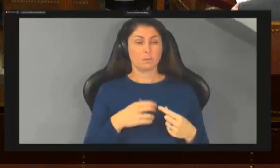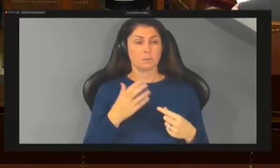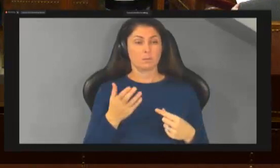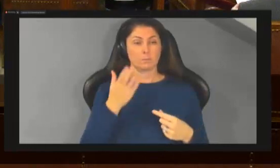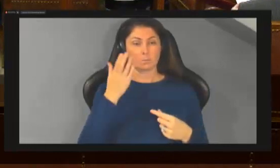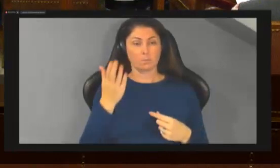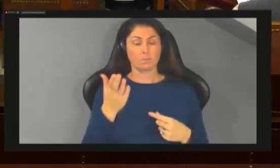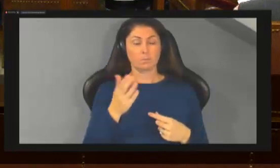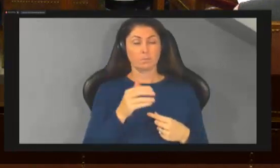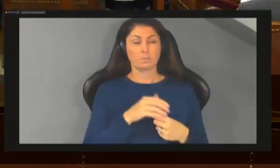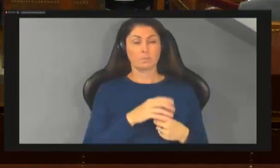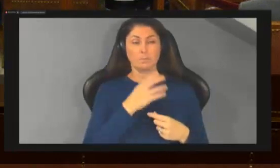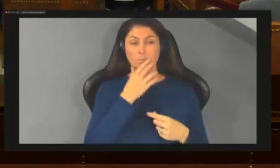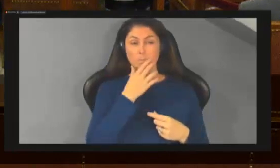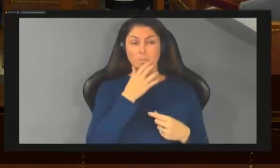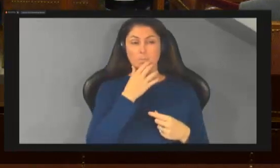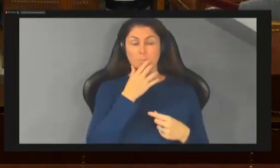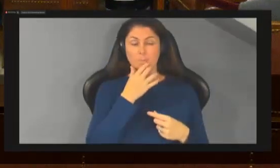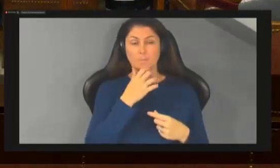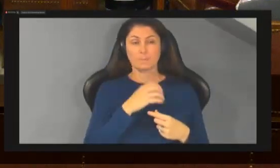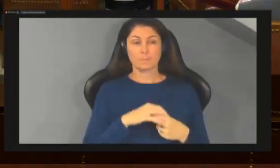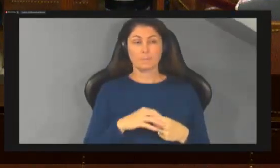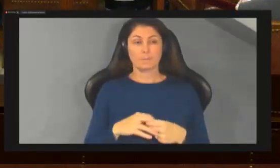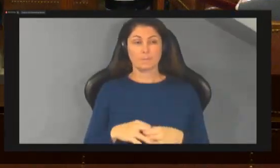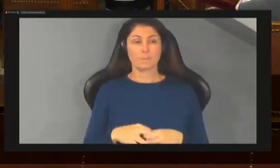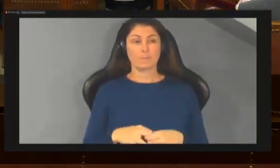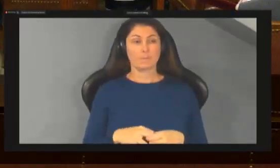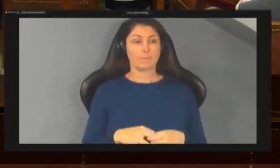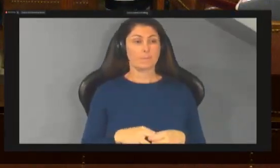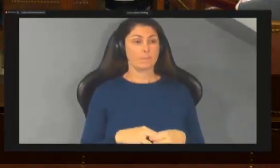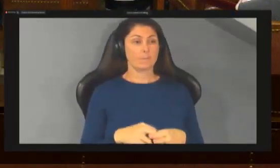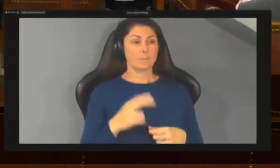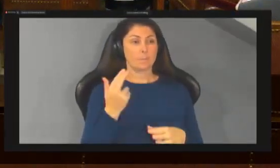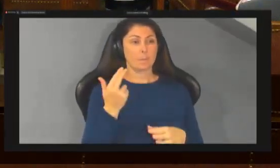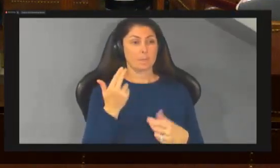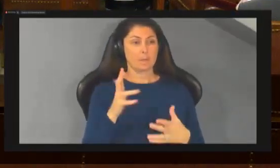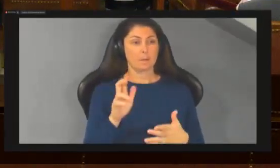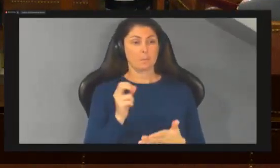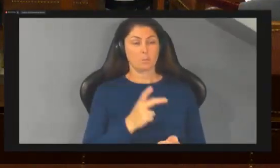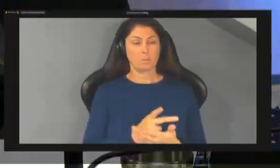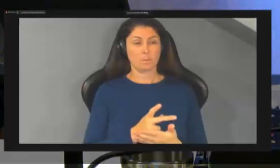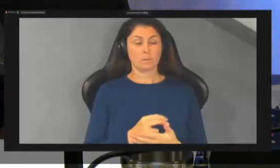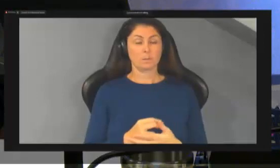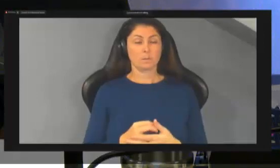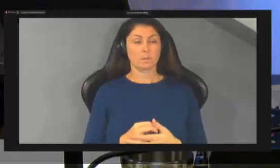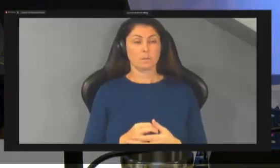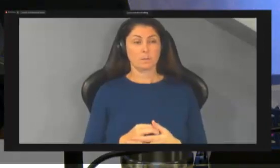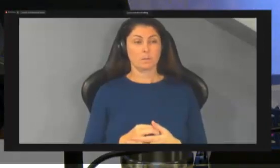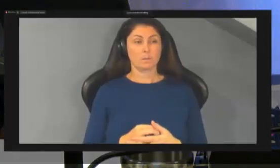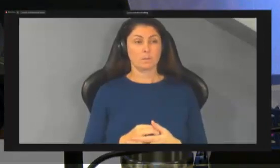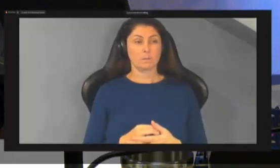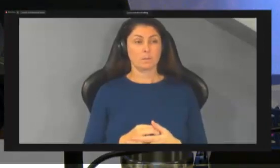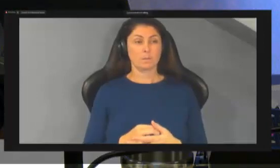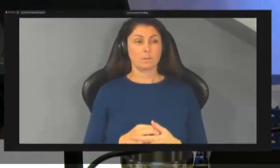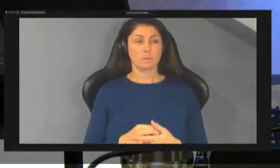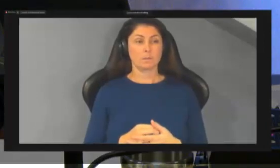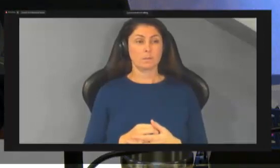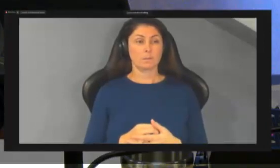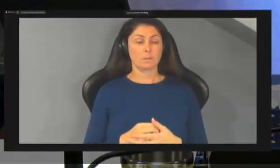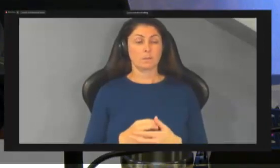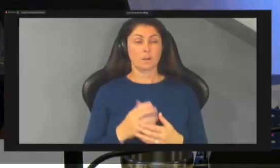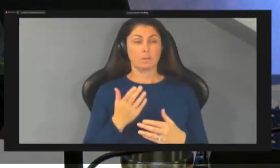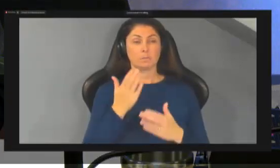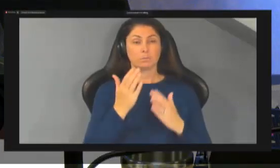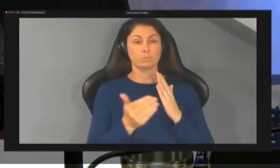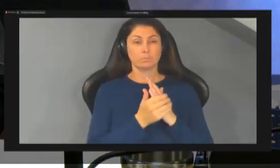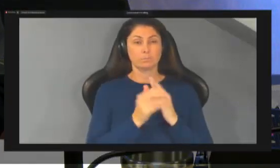recommendation. Sorry. 13 has been approved. Bill, operating amendment 14.